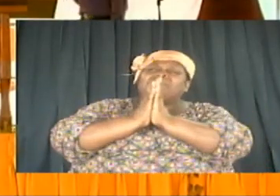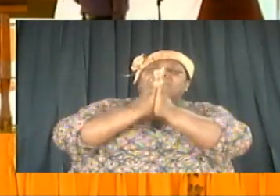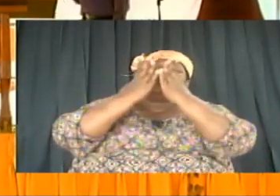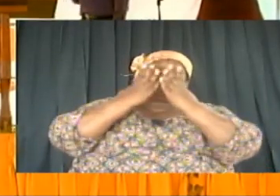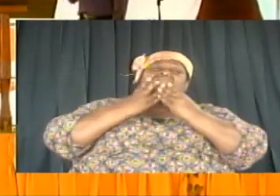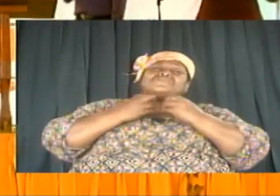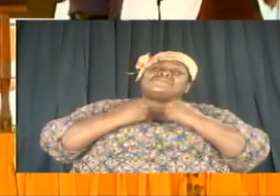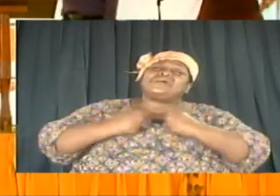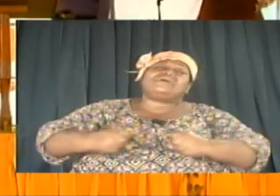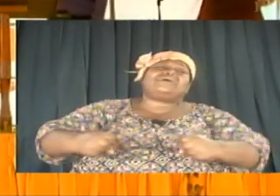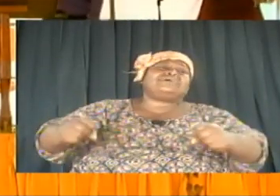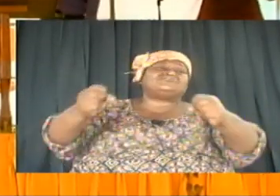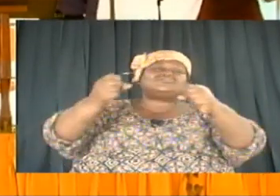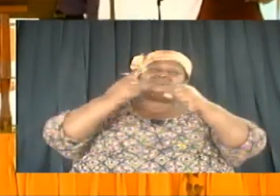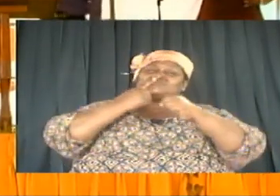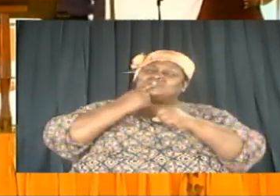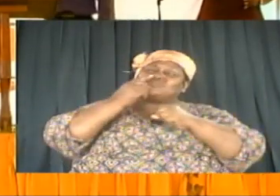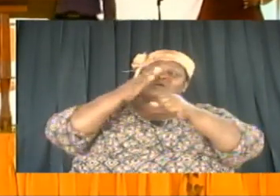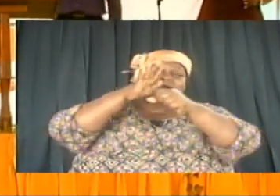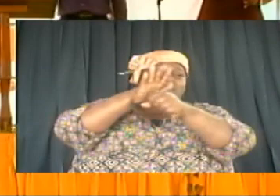Lord. Yes.